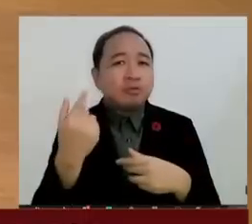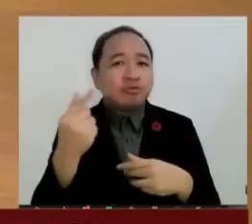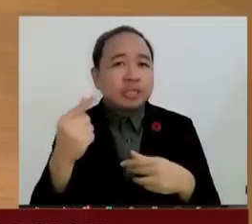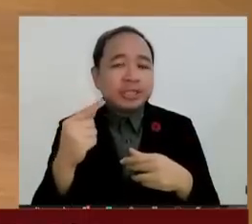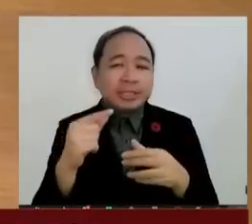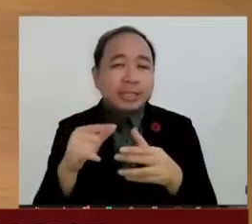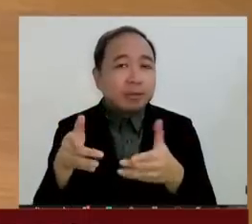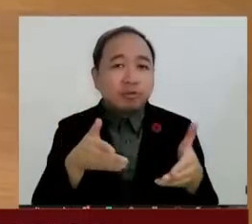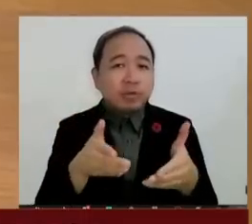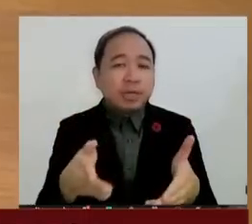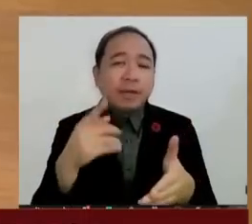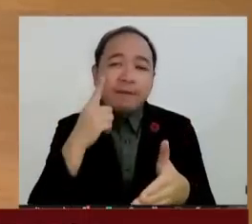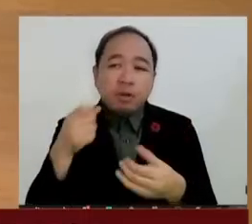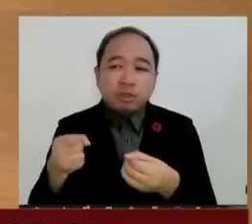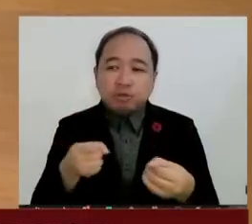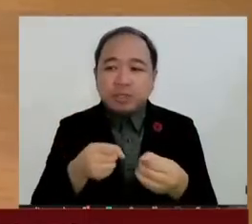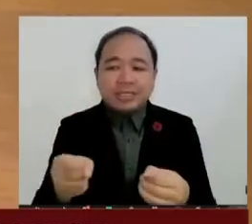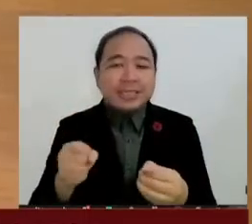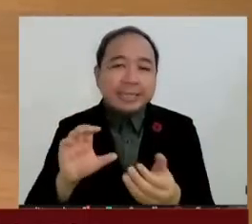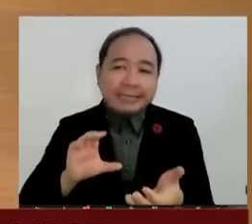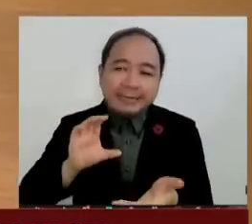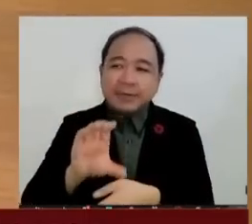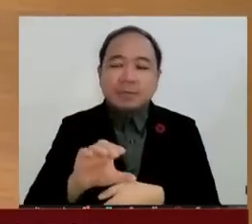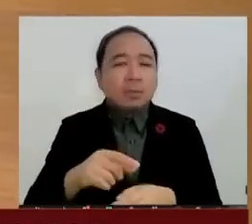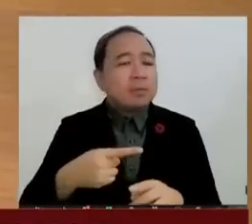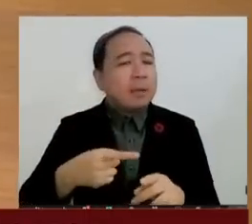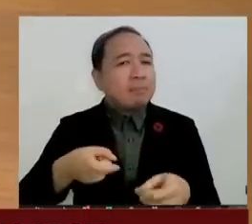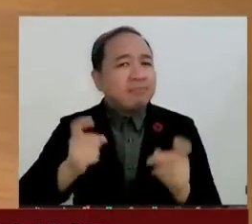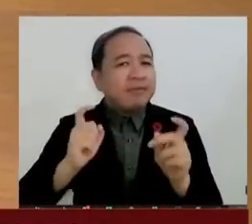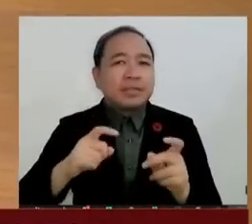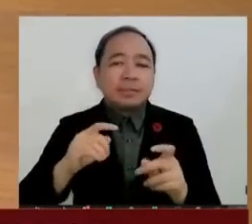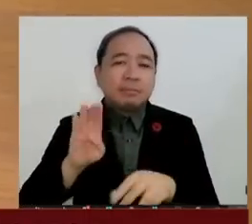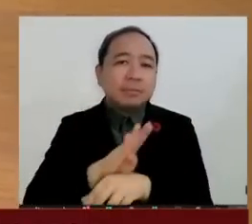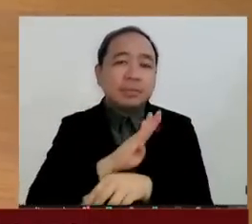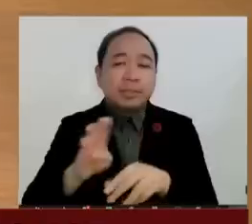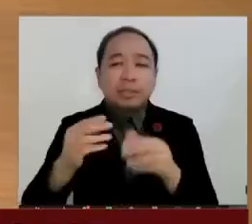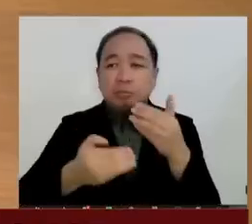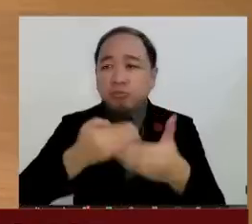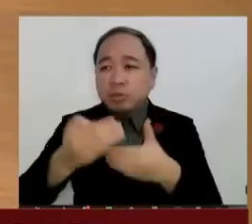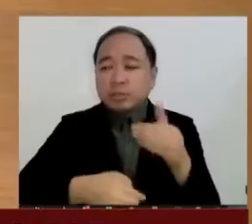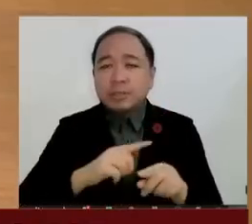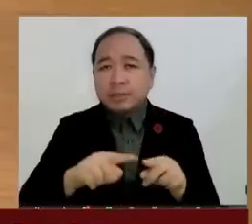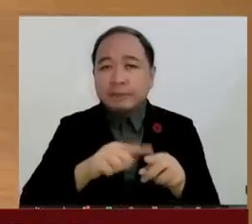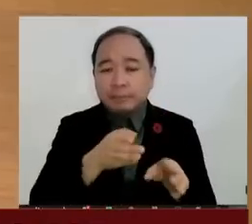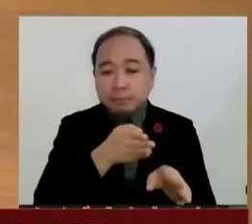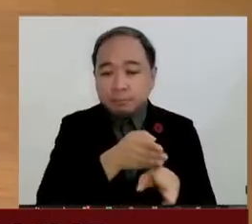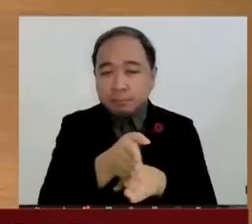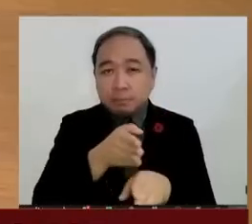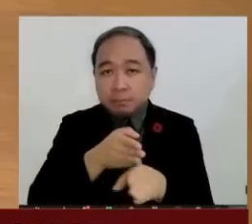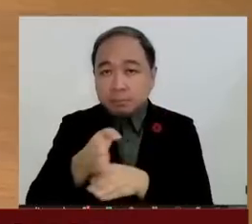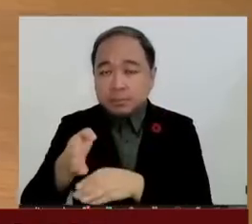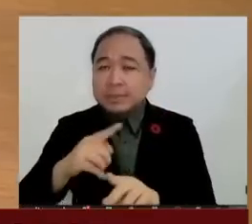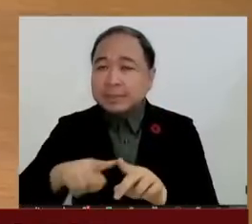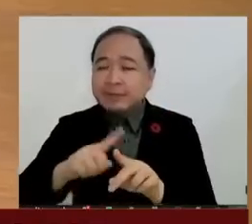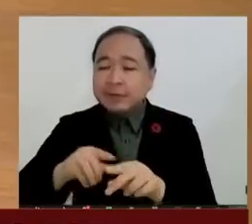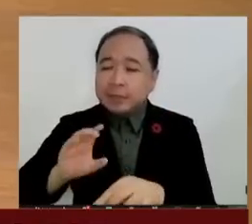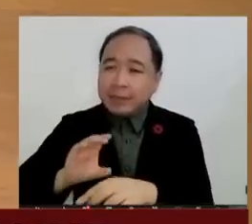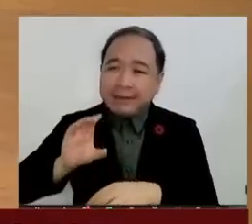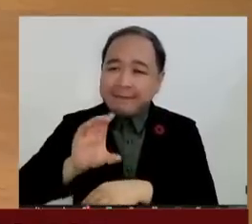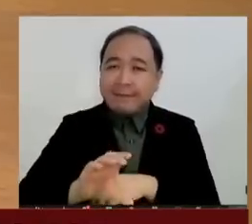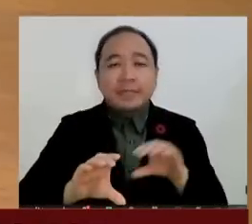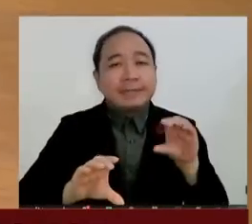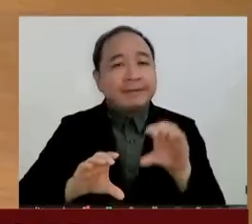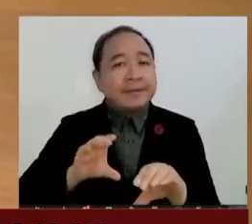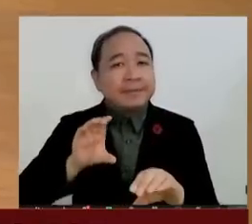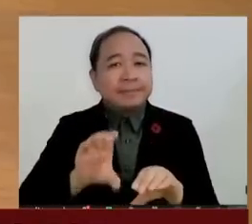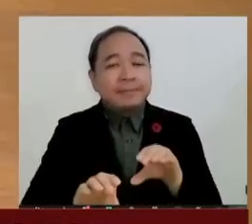investments and expedited the business processes in various sectors and investment modalities. A progressive and